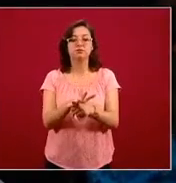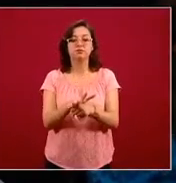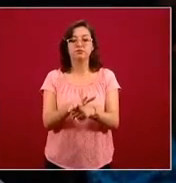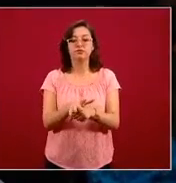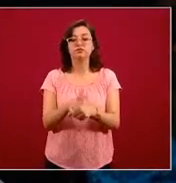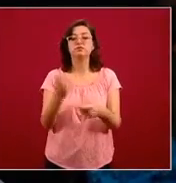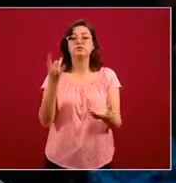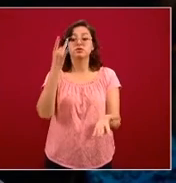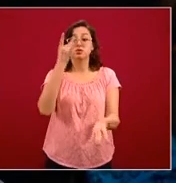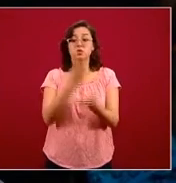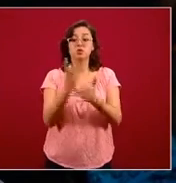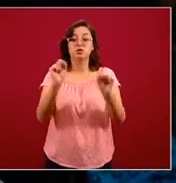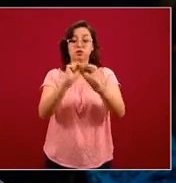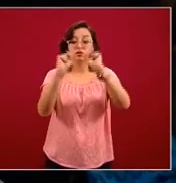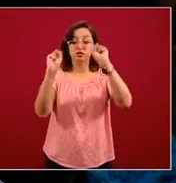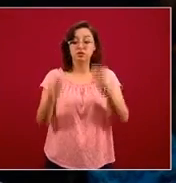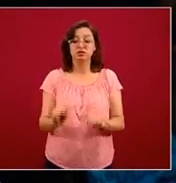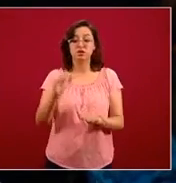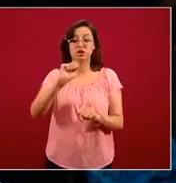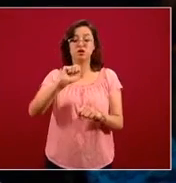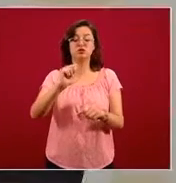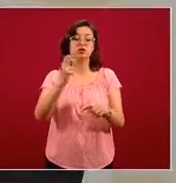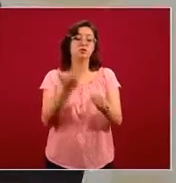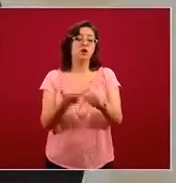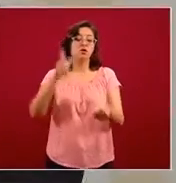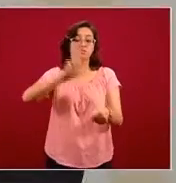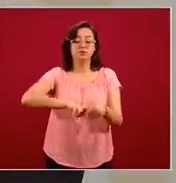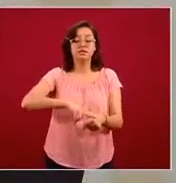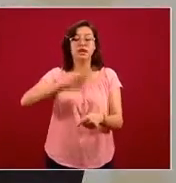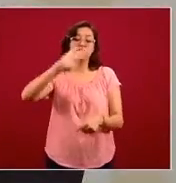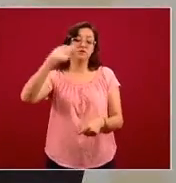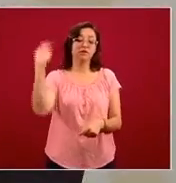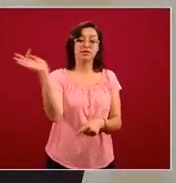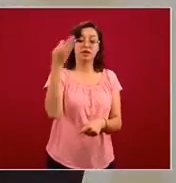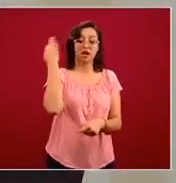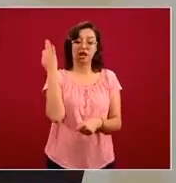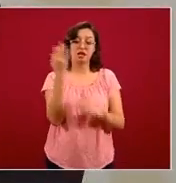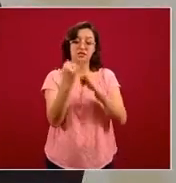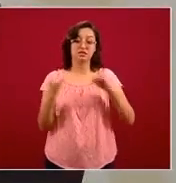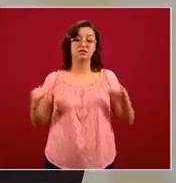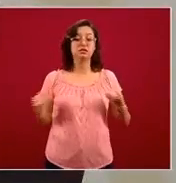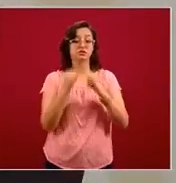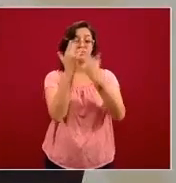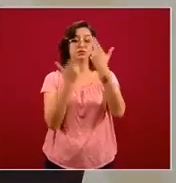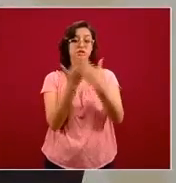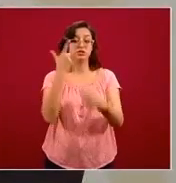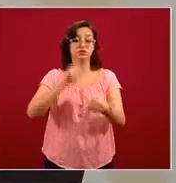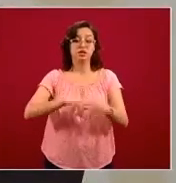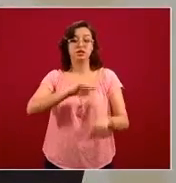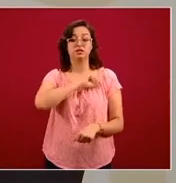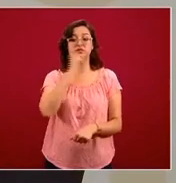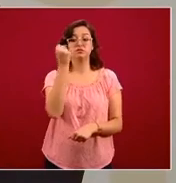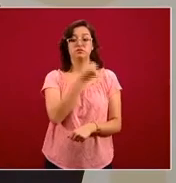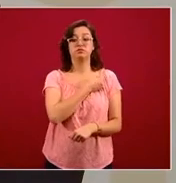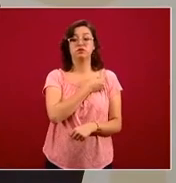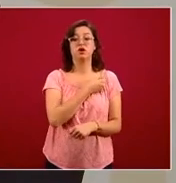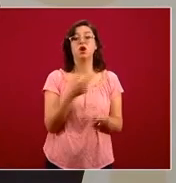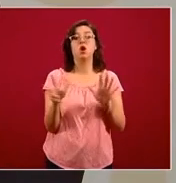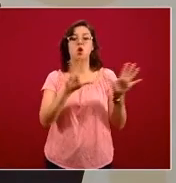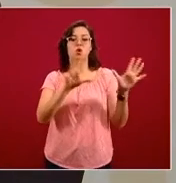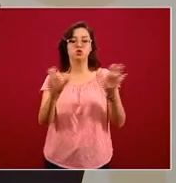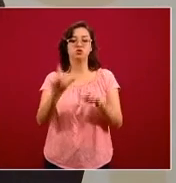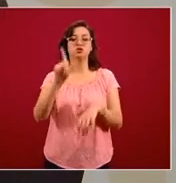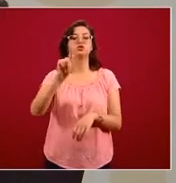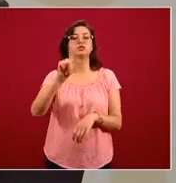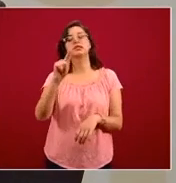that, just for federal hospitals and national hospitals, that was going